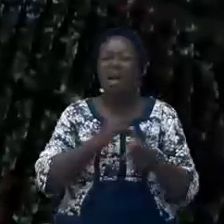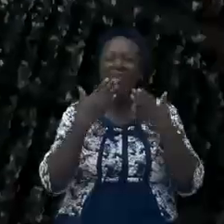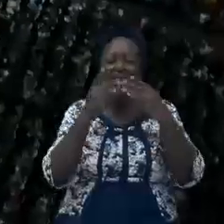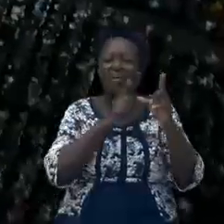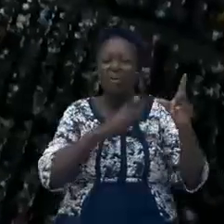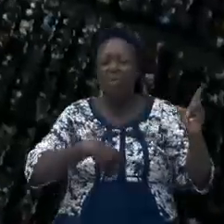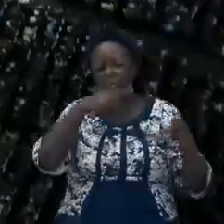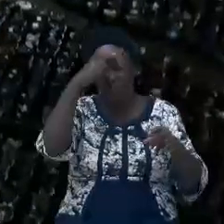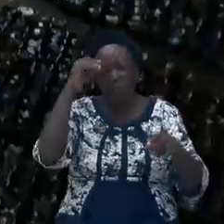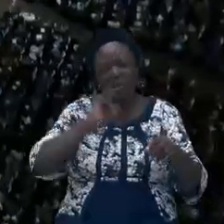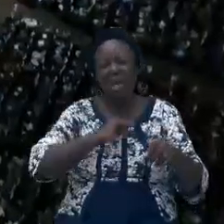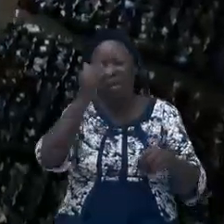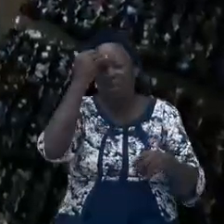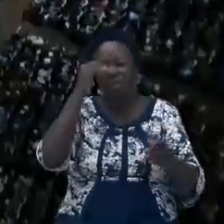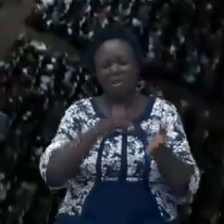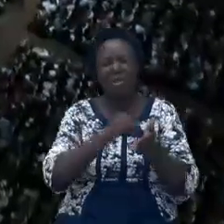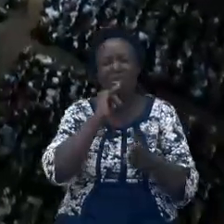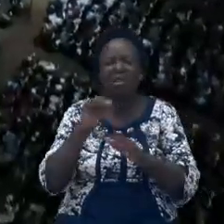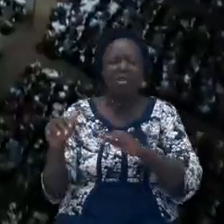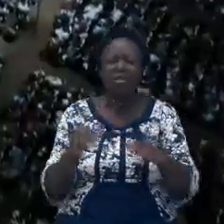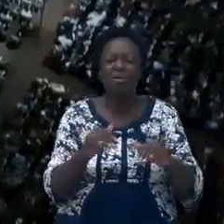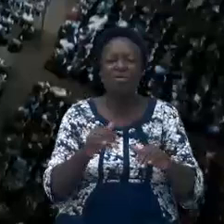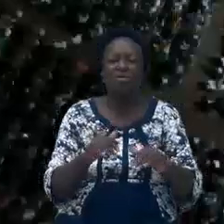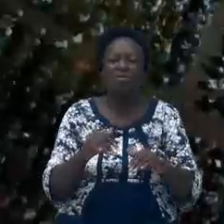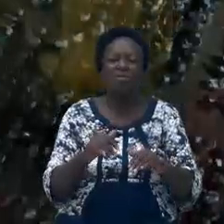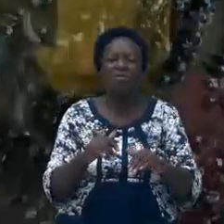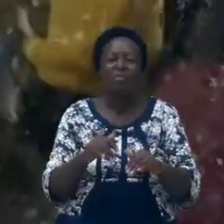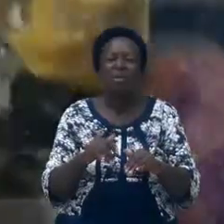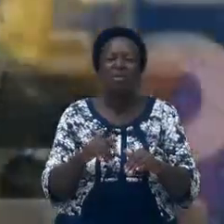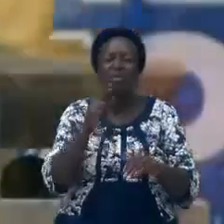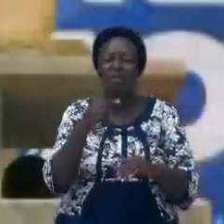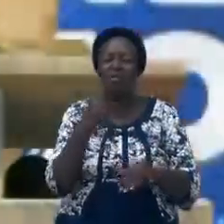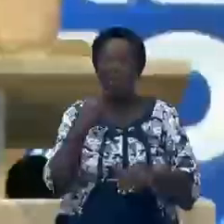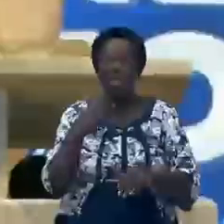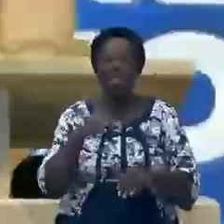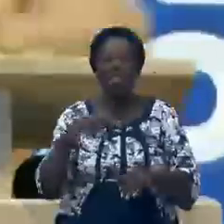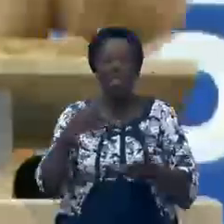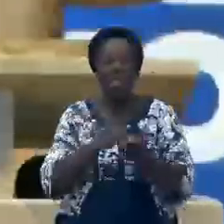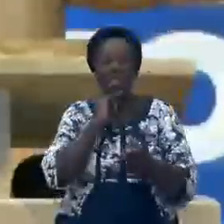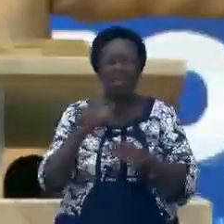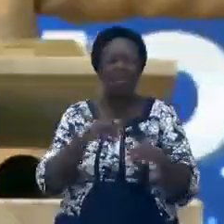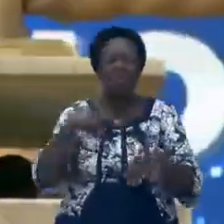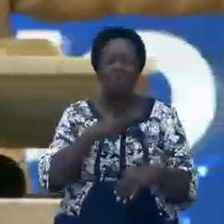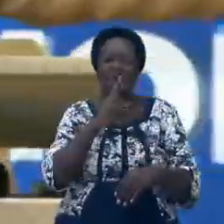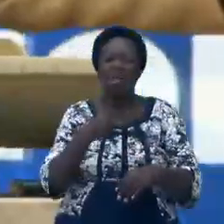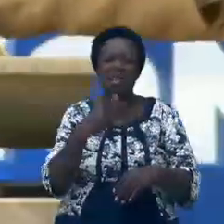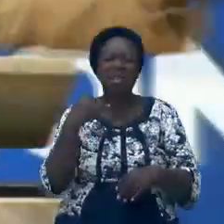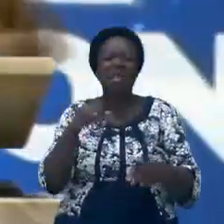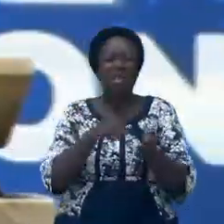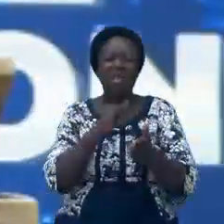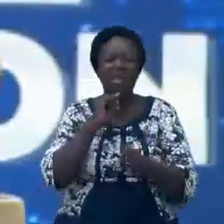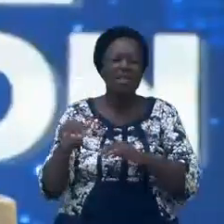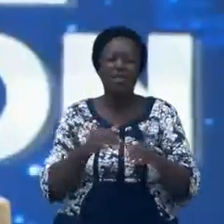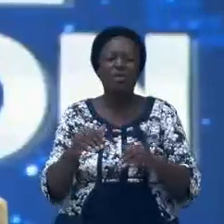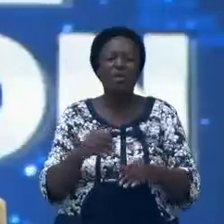in Jesus' name. I thank you, Lord, because I know it is done. You said it is